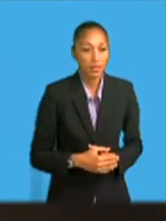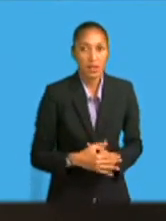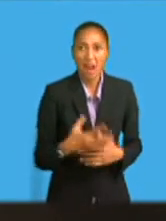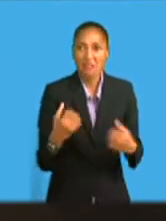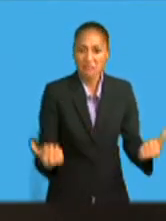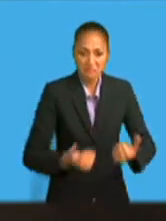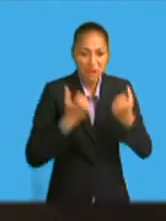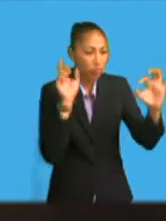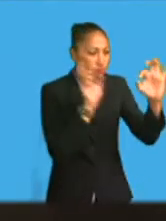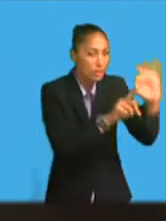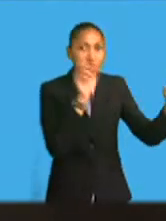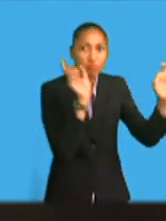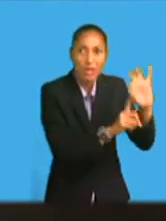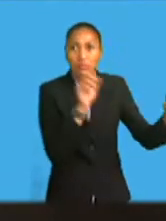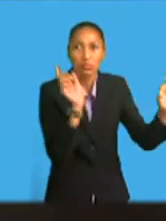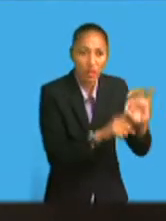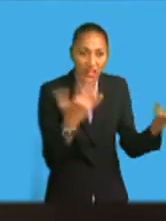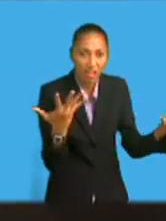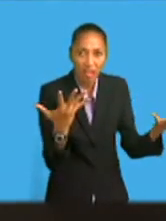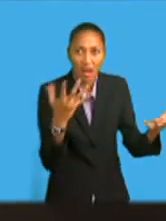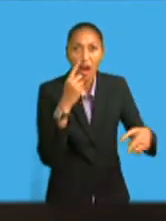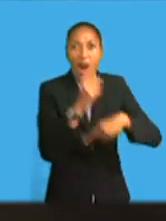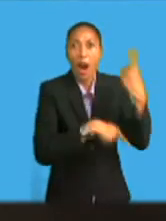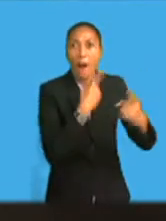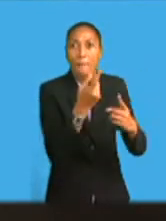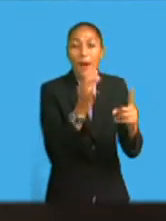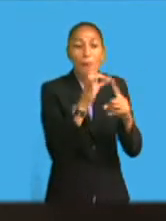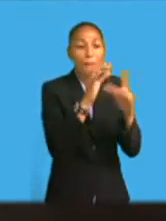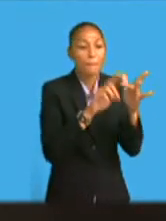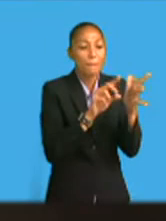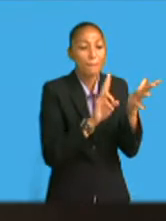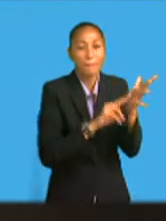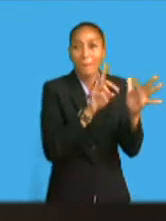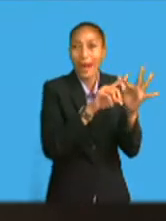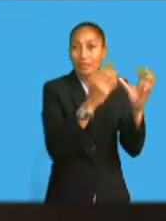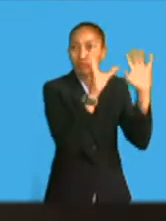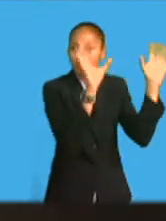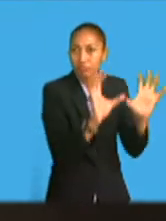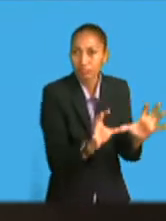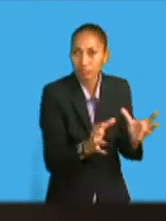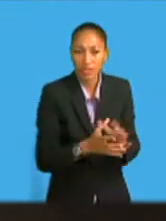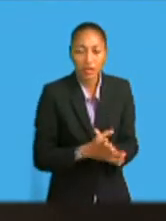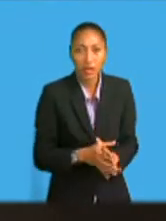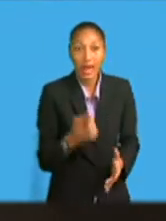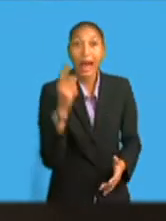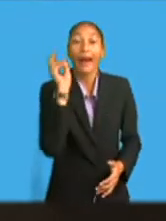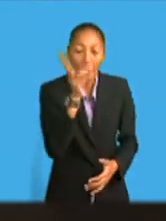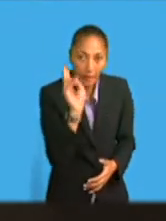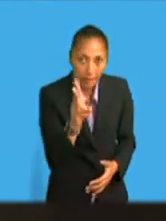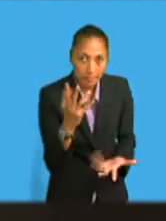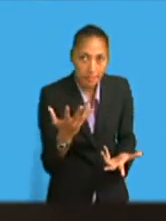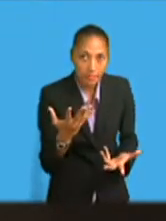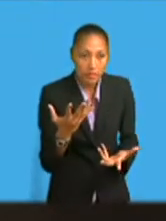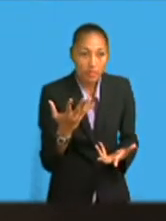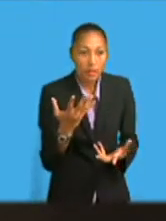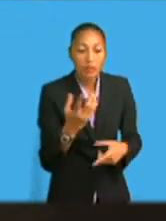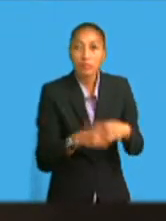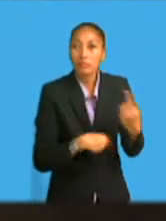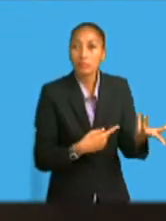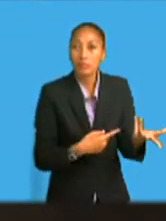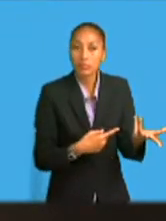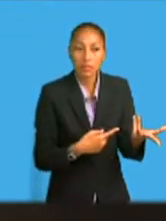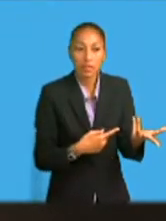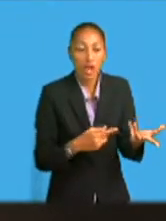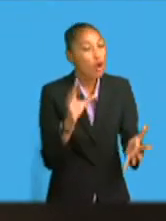with questions relating to pine industry, which is once again based